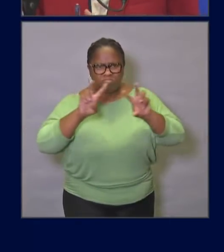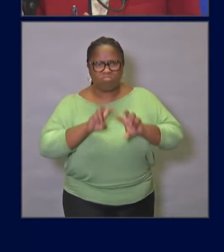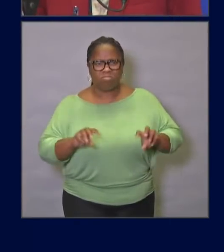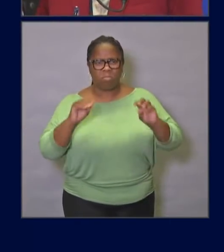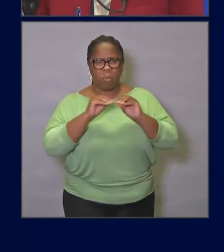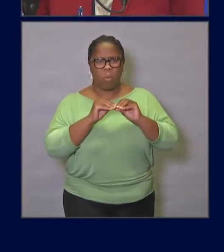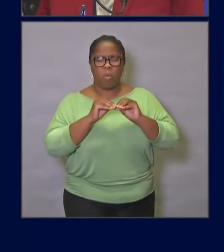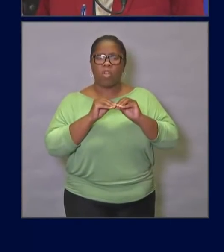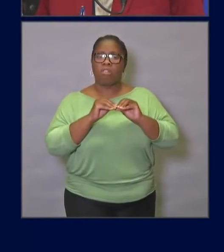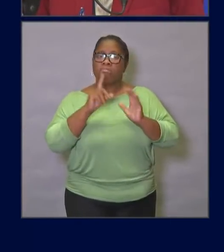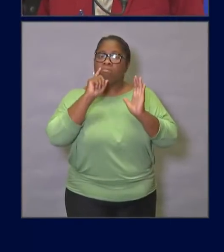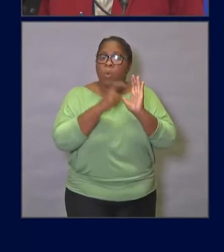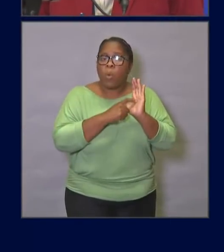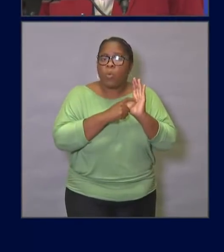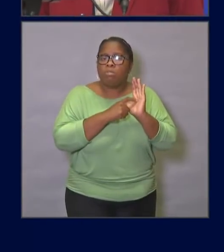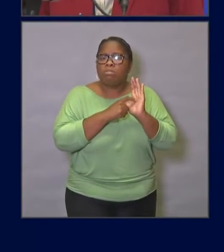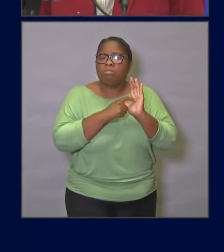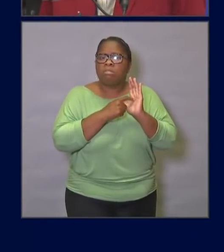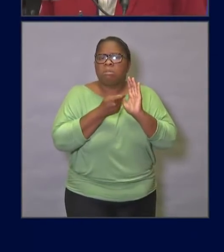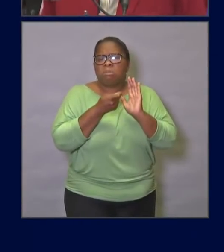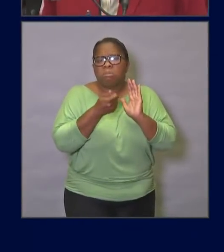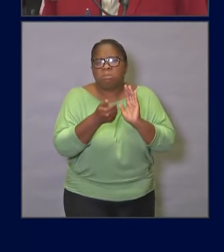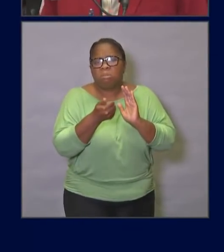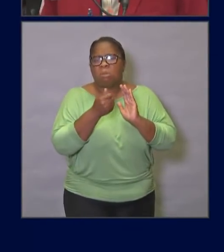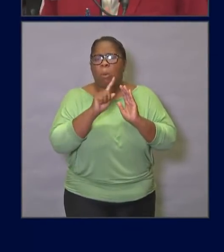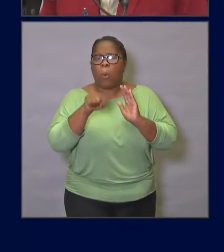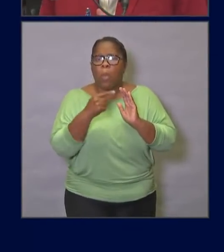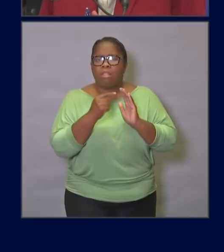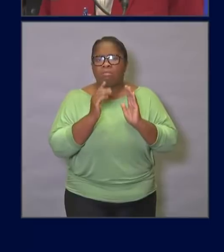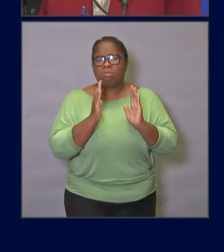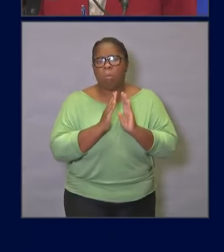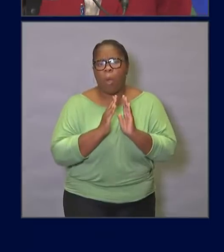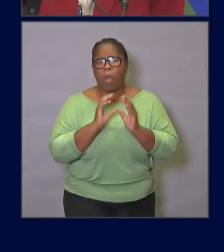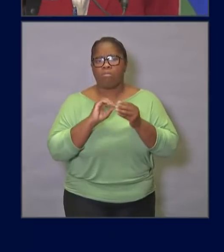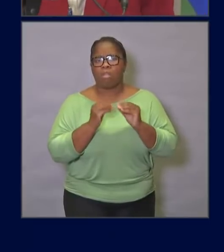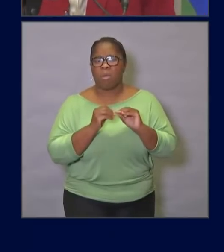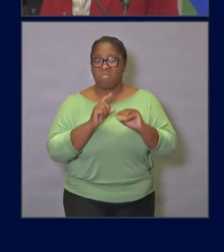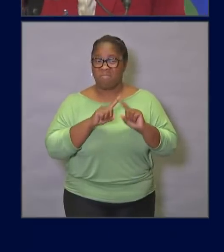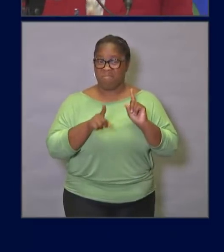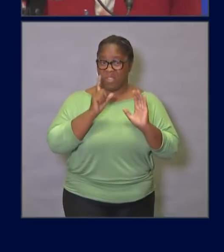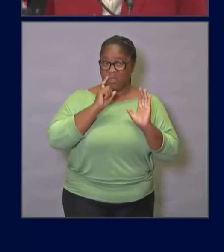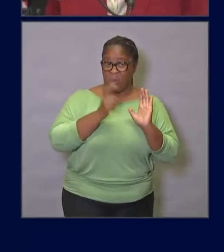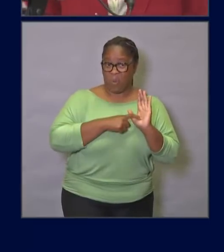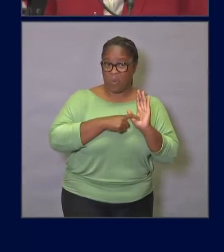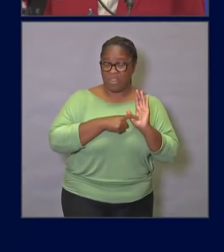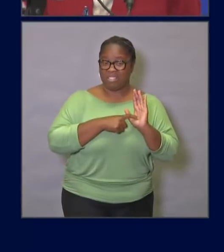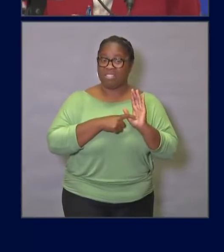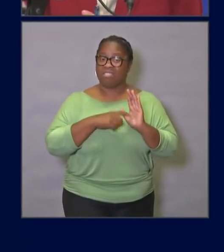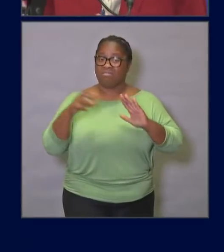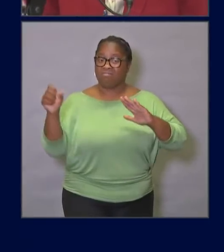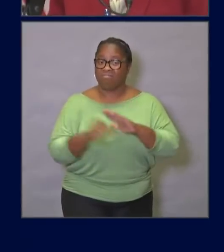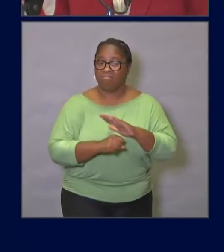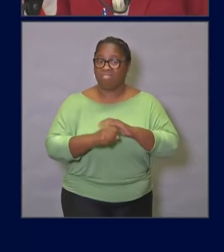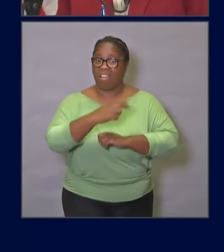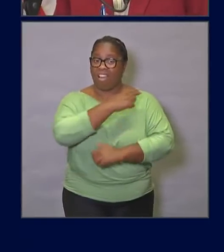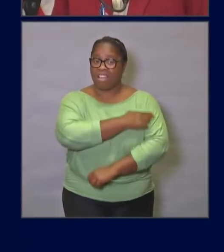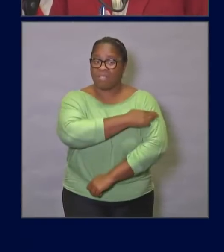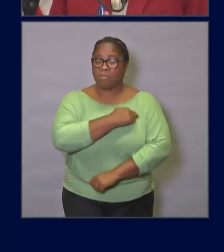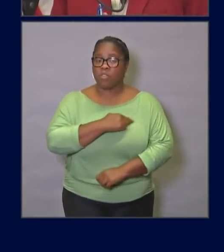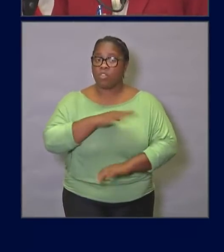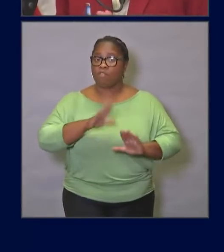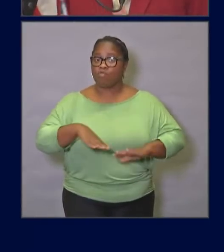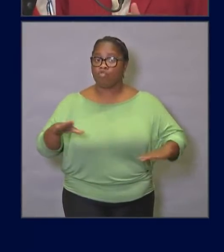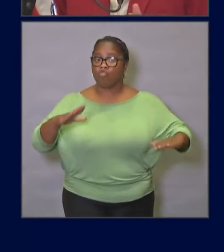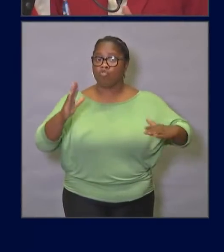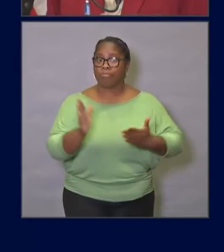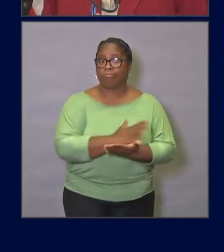small number of children overall, but you can see the trend lines on this slide that show that hospitalizations among children of all